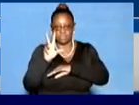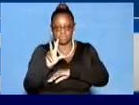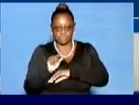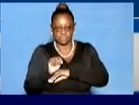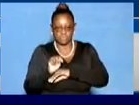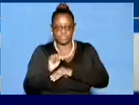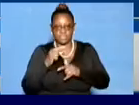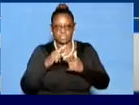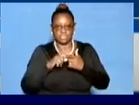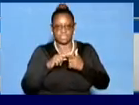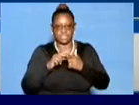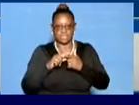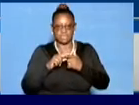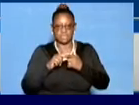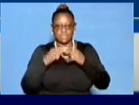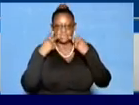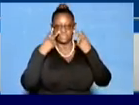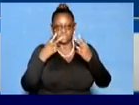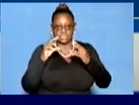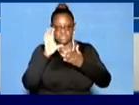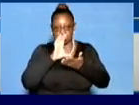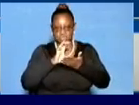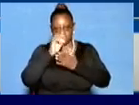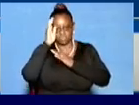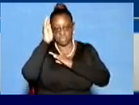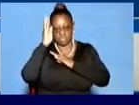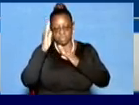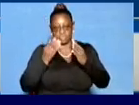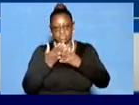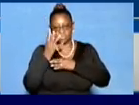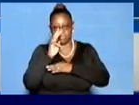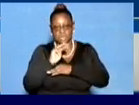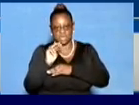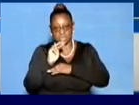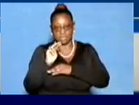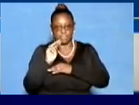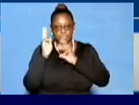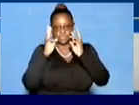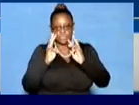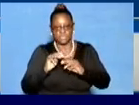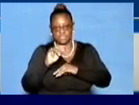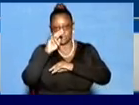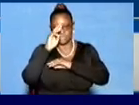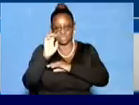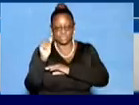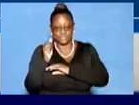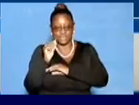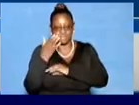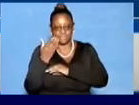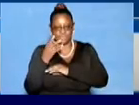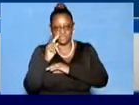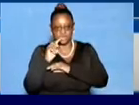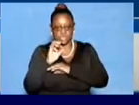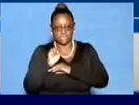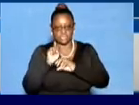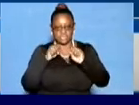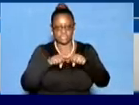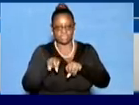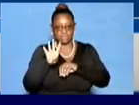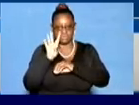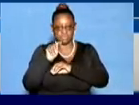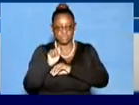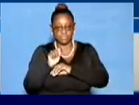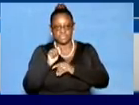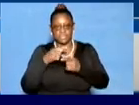at 19 minutes past midnight. Now for the central Bahamas through Monday, northeast winds at 10 to 15 knots, wave fights 2 to 4 feet. And